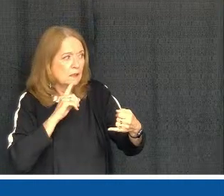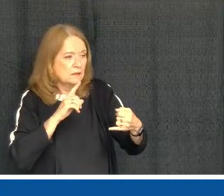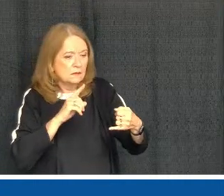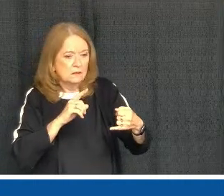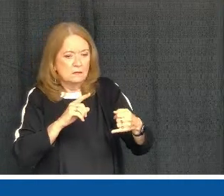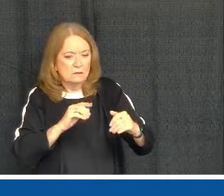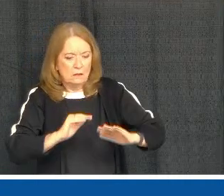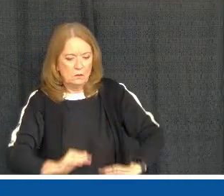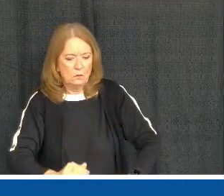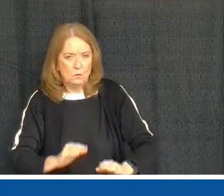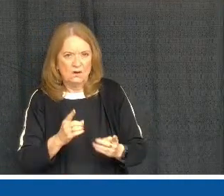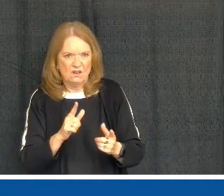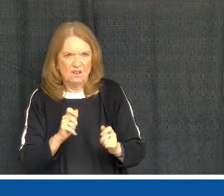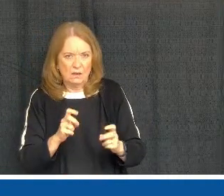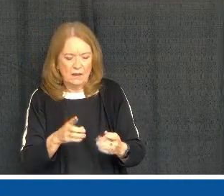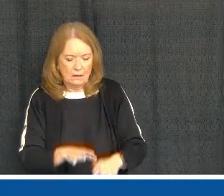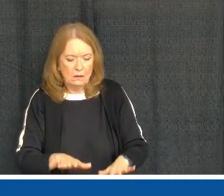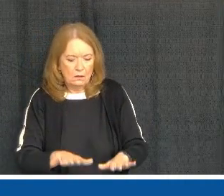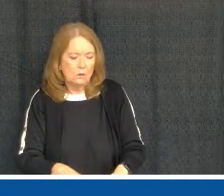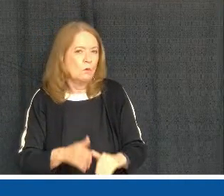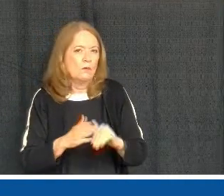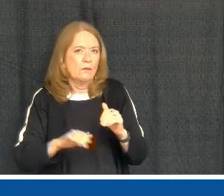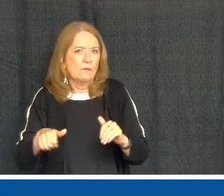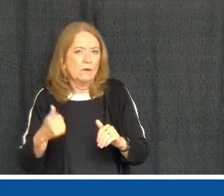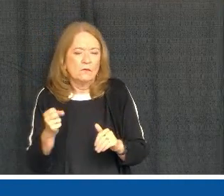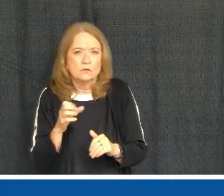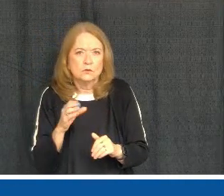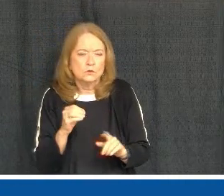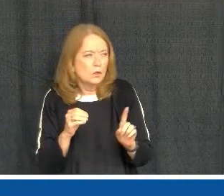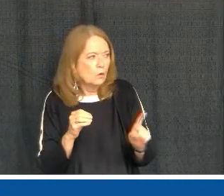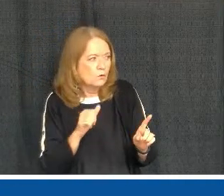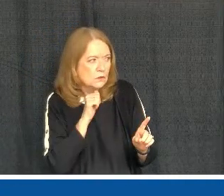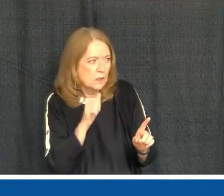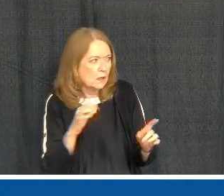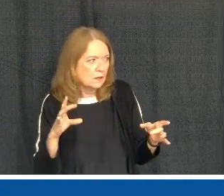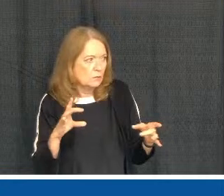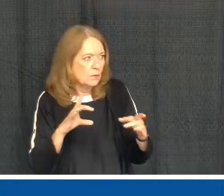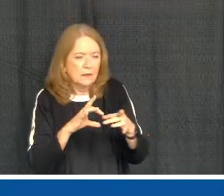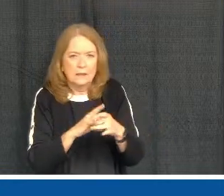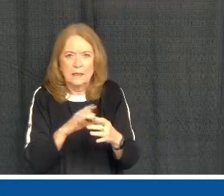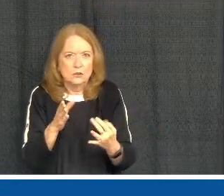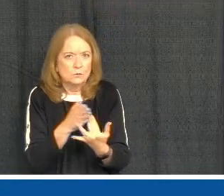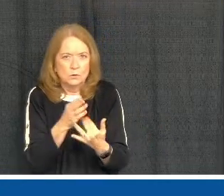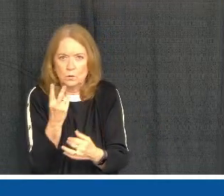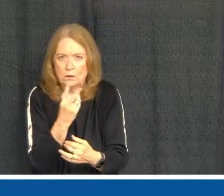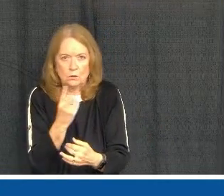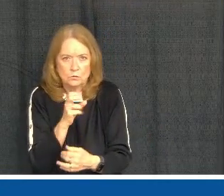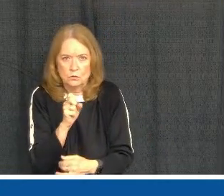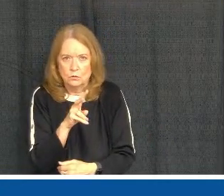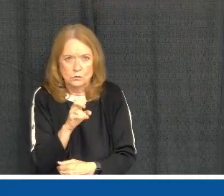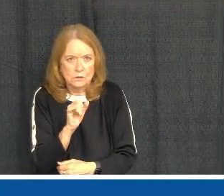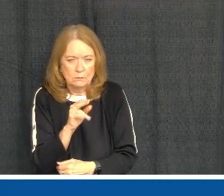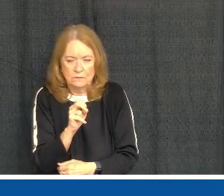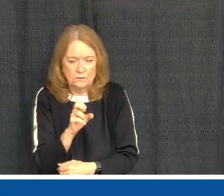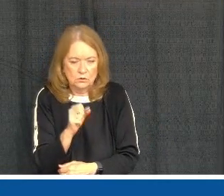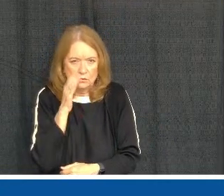than Sarah Elizabeth Drive. So there is not going to be a connection between those two subdivisions in the